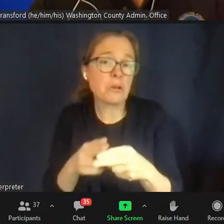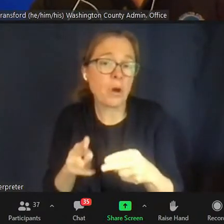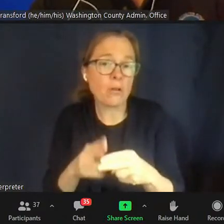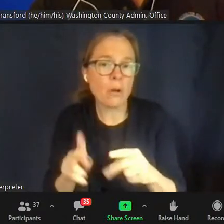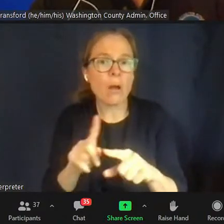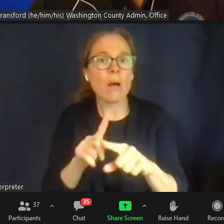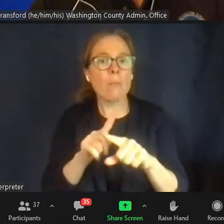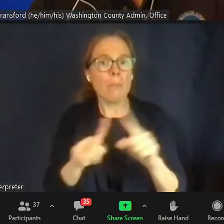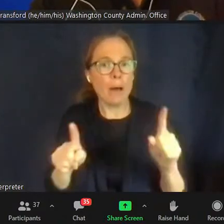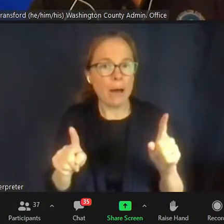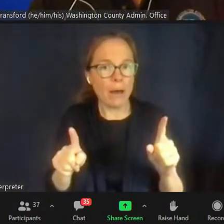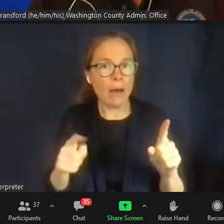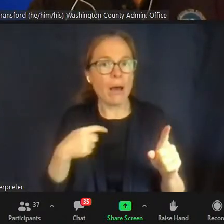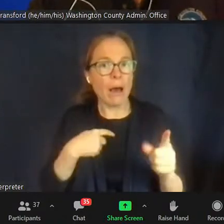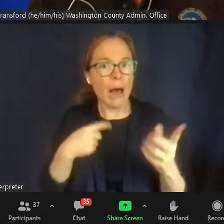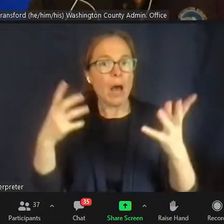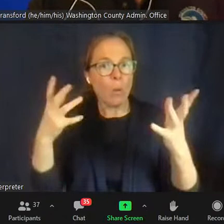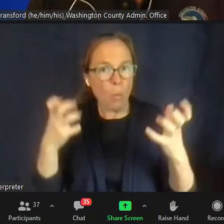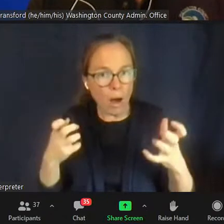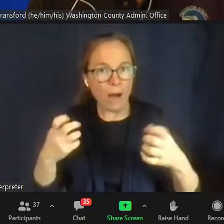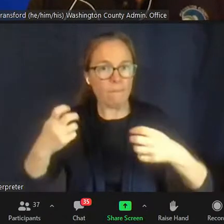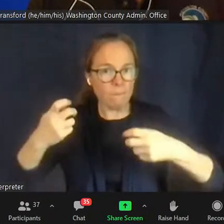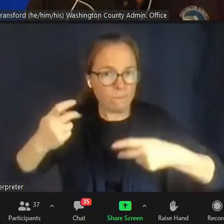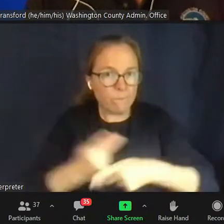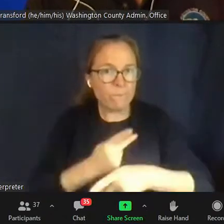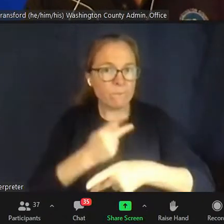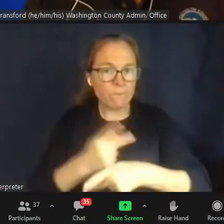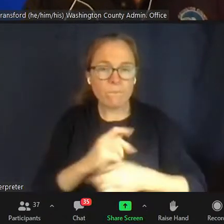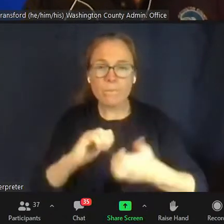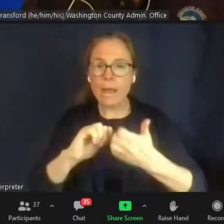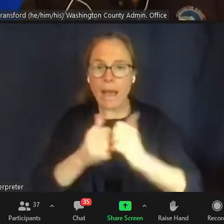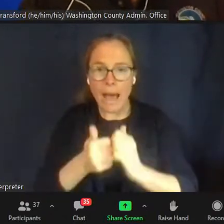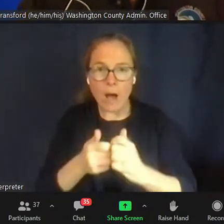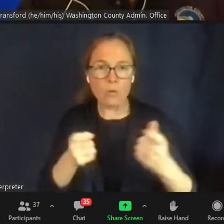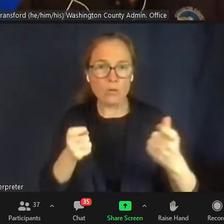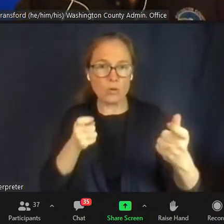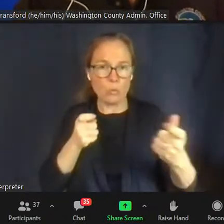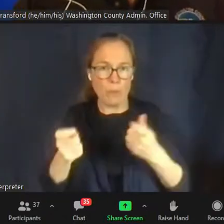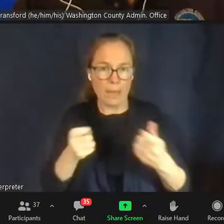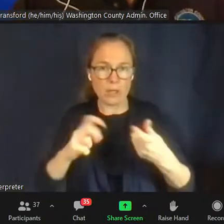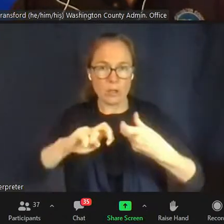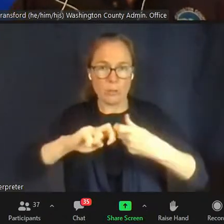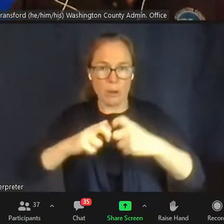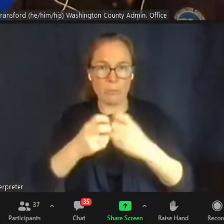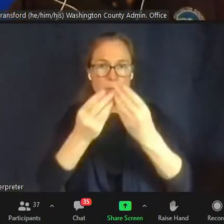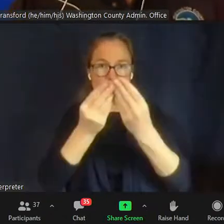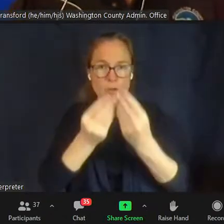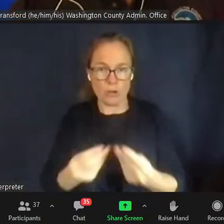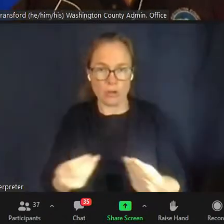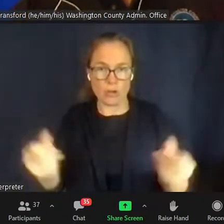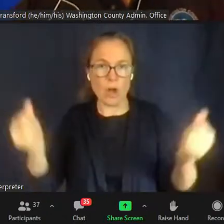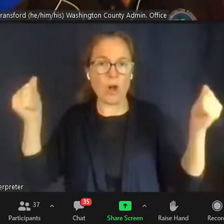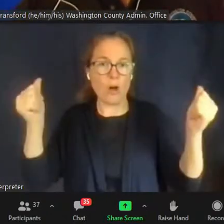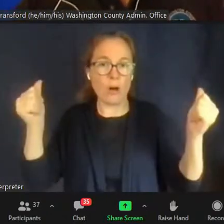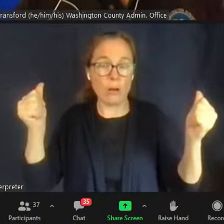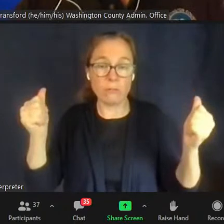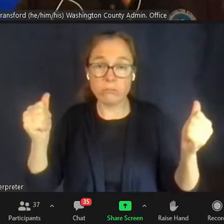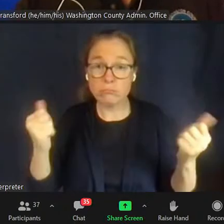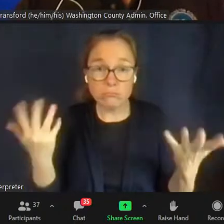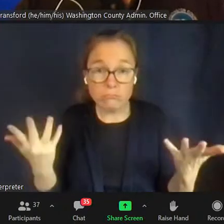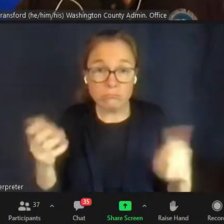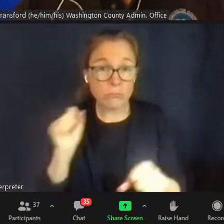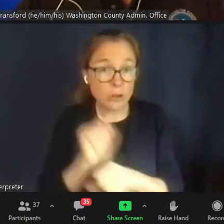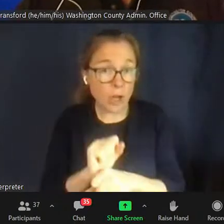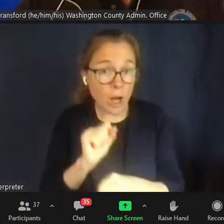board's talented enough to do it, how to deal with job training aspects, which I talked about